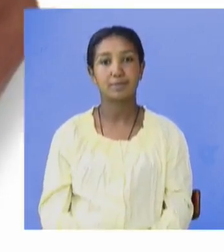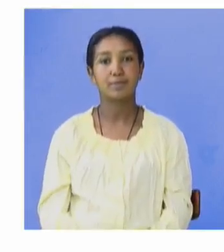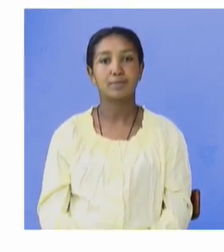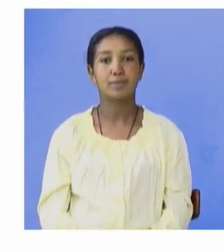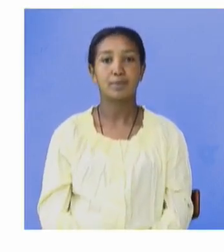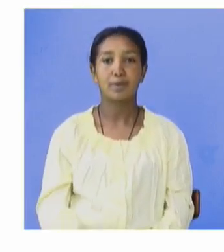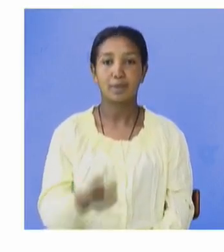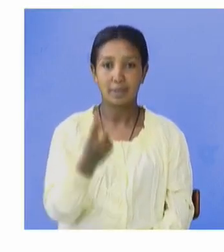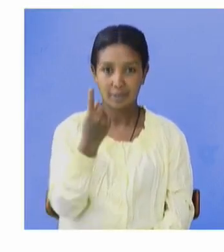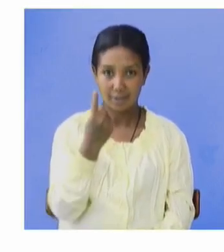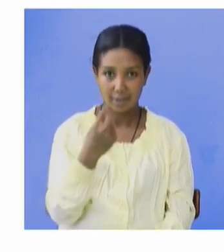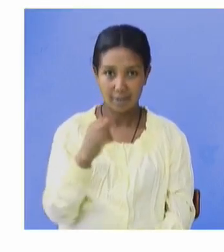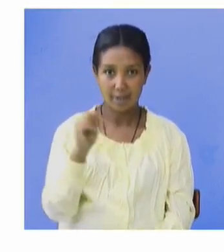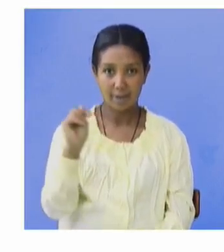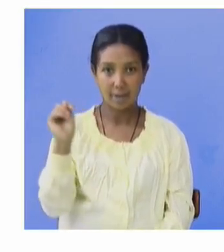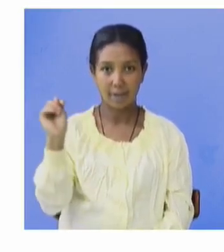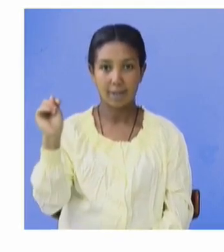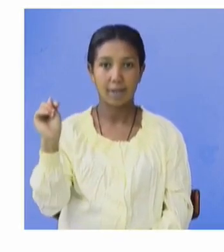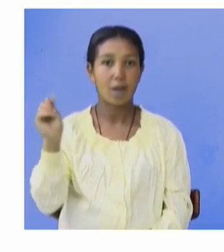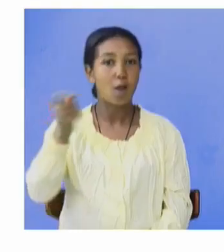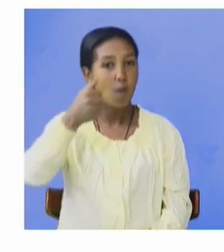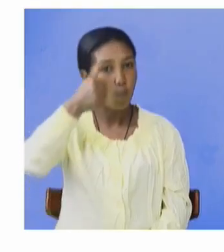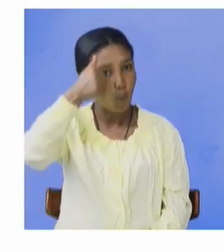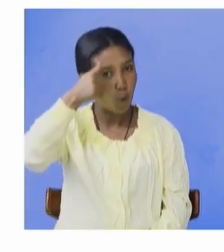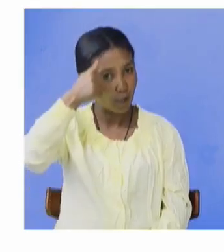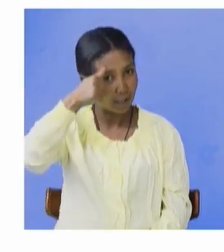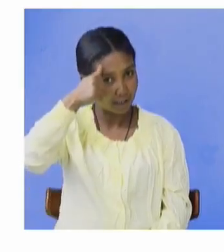The boy